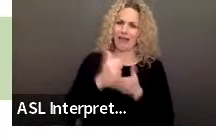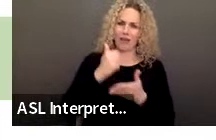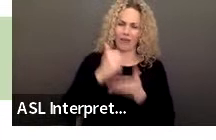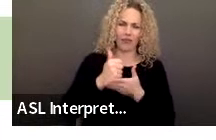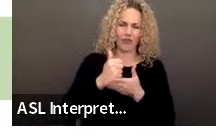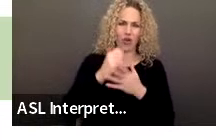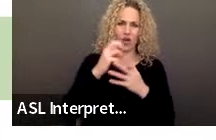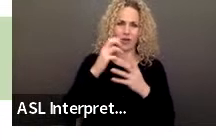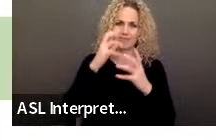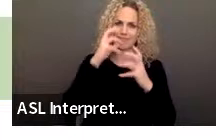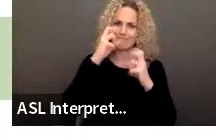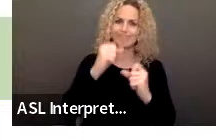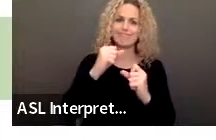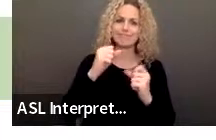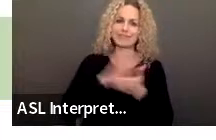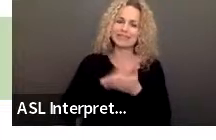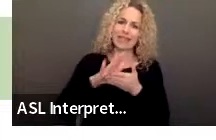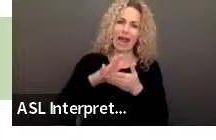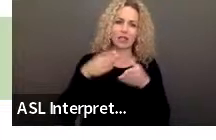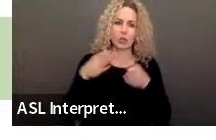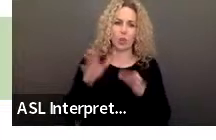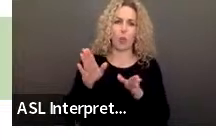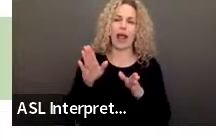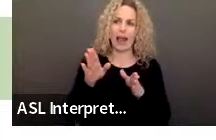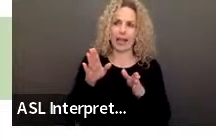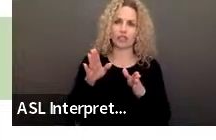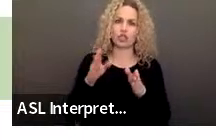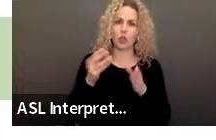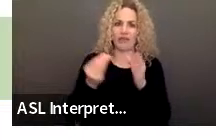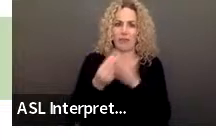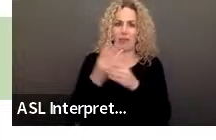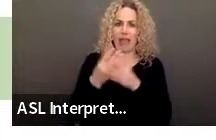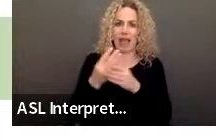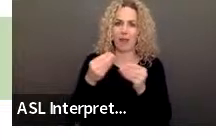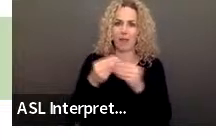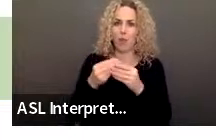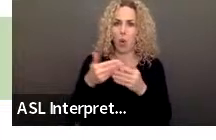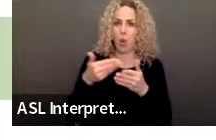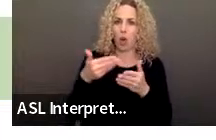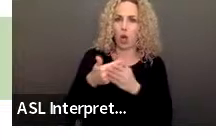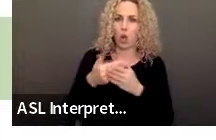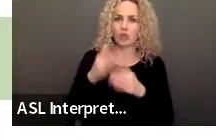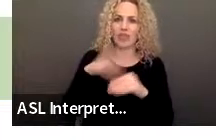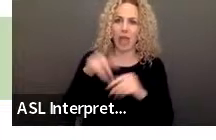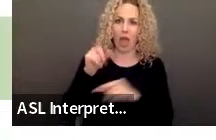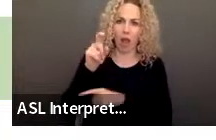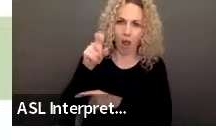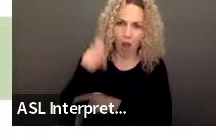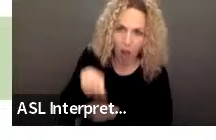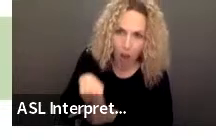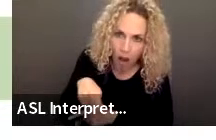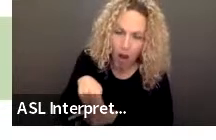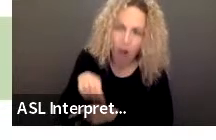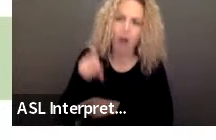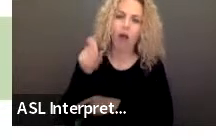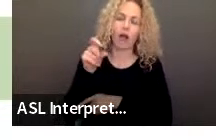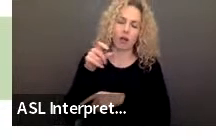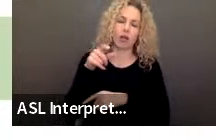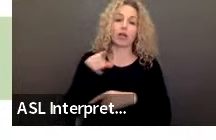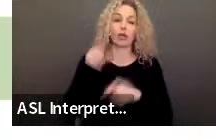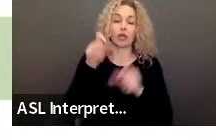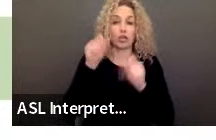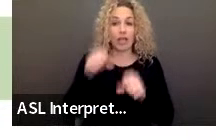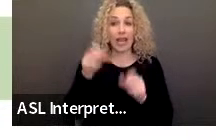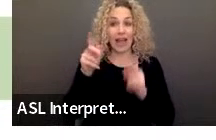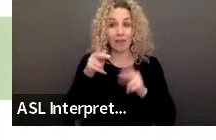also a nice way to bring the plant closer to an individual. And you can have